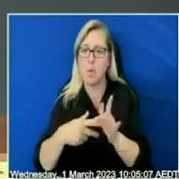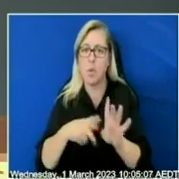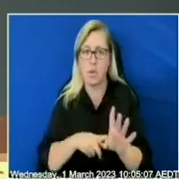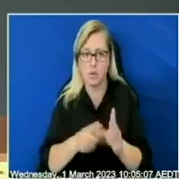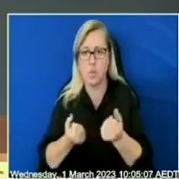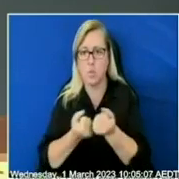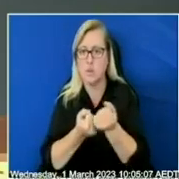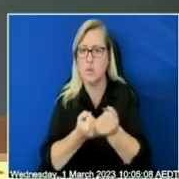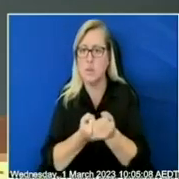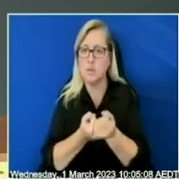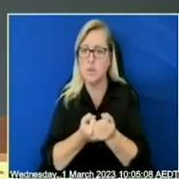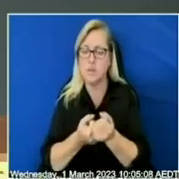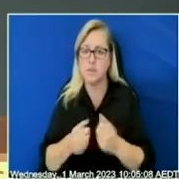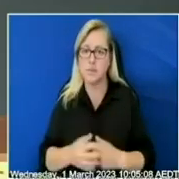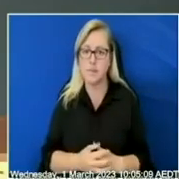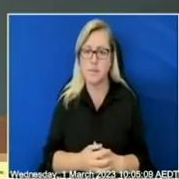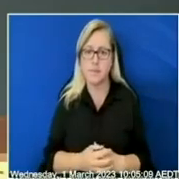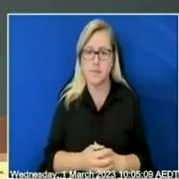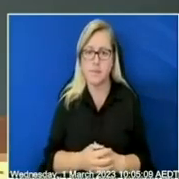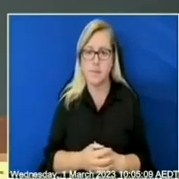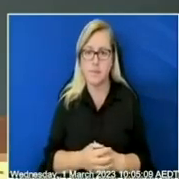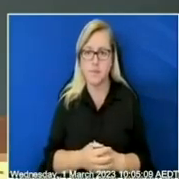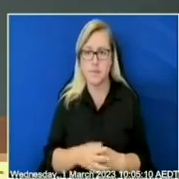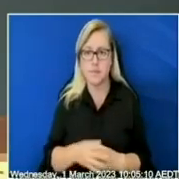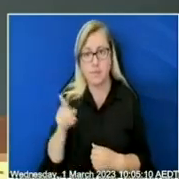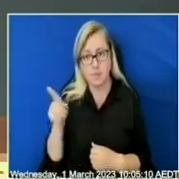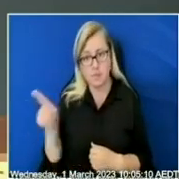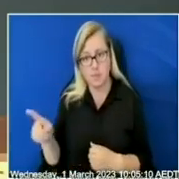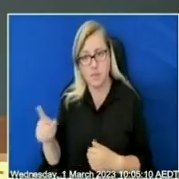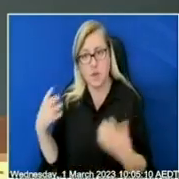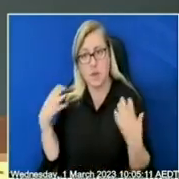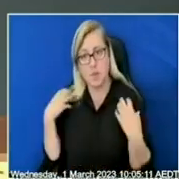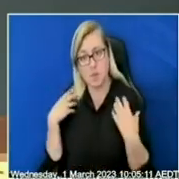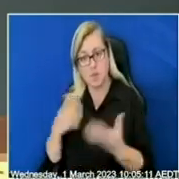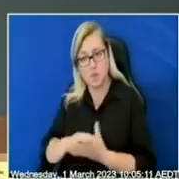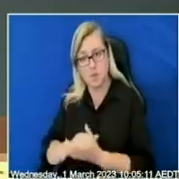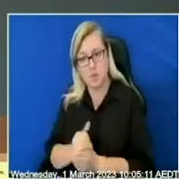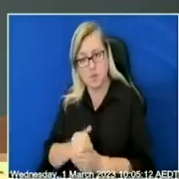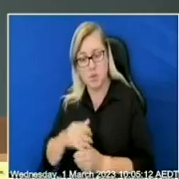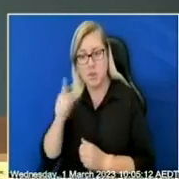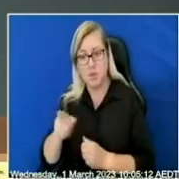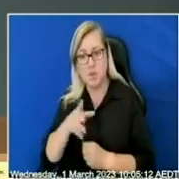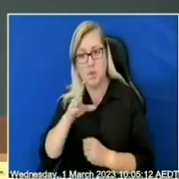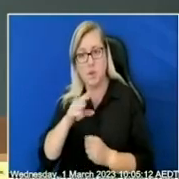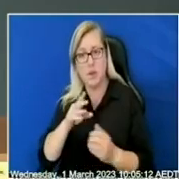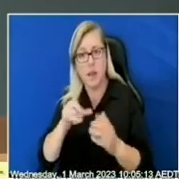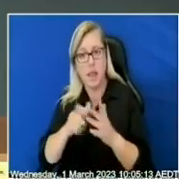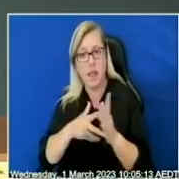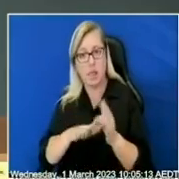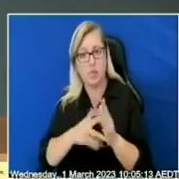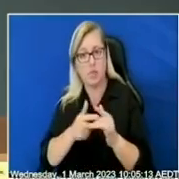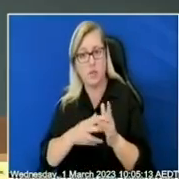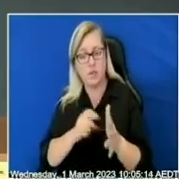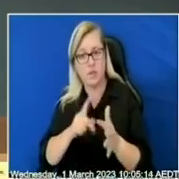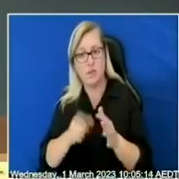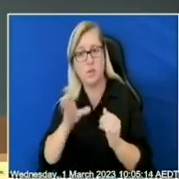If the Commission pleases, Ms. Caffarella on behalf of the State of Victoria. Good morning. Thank you,